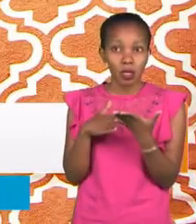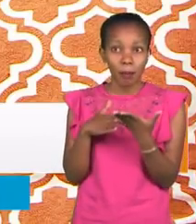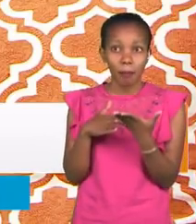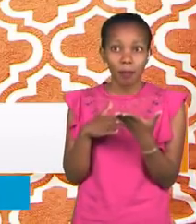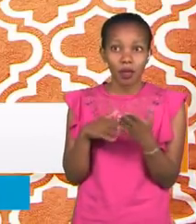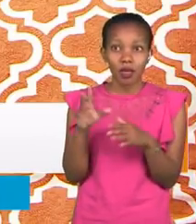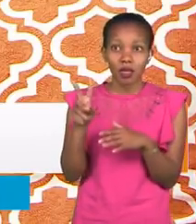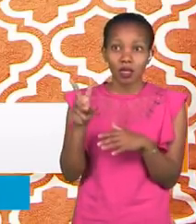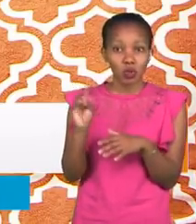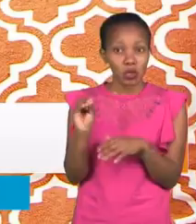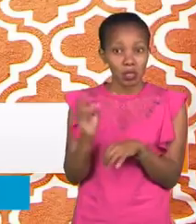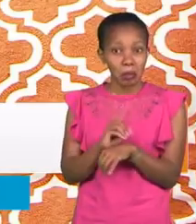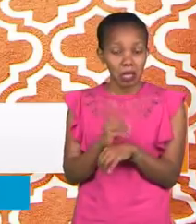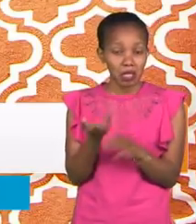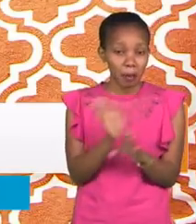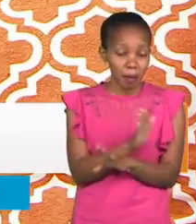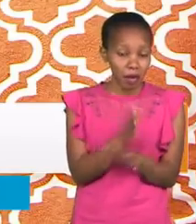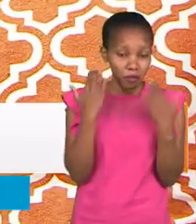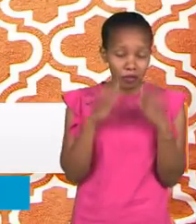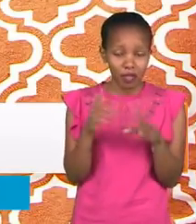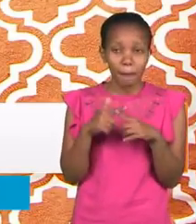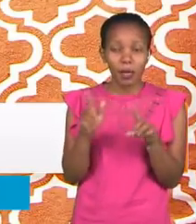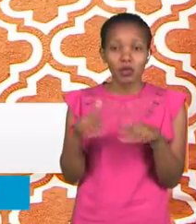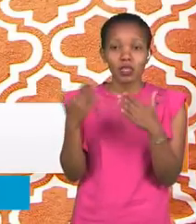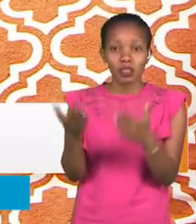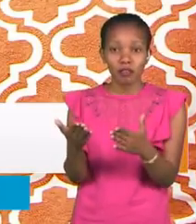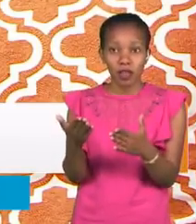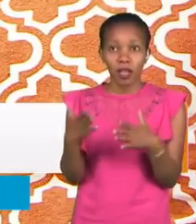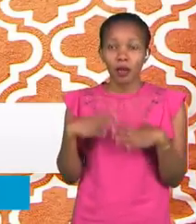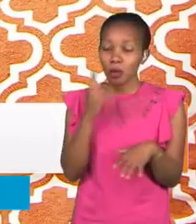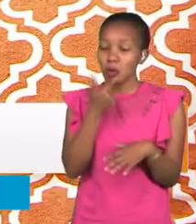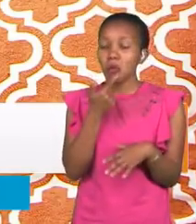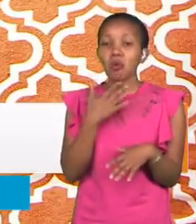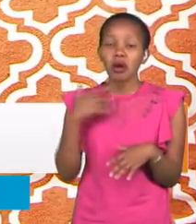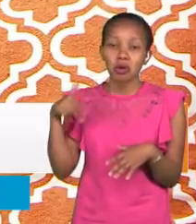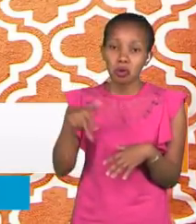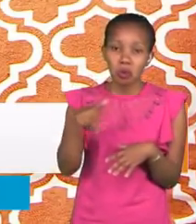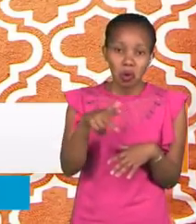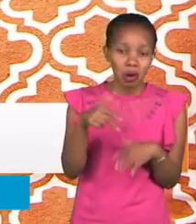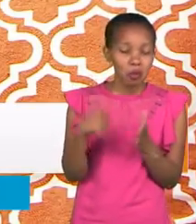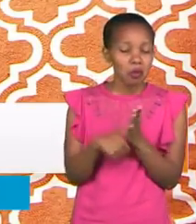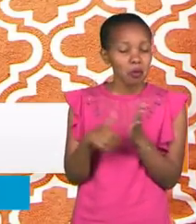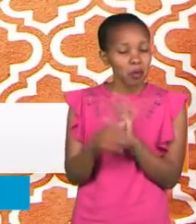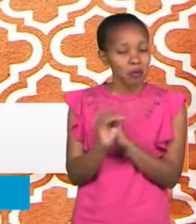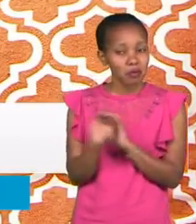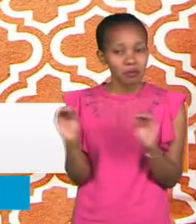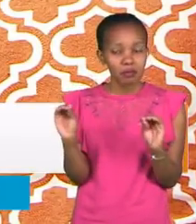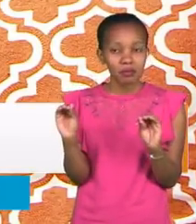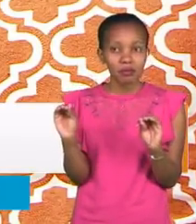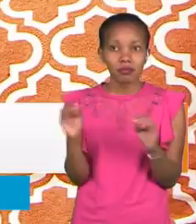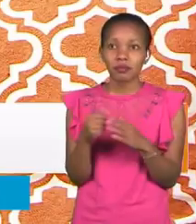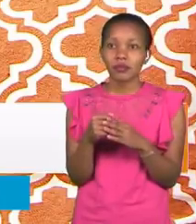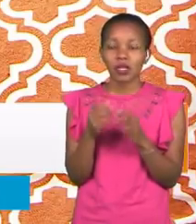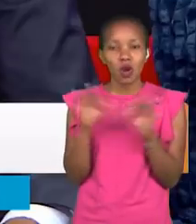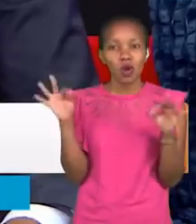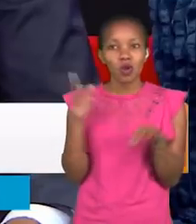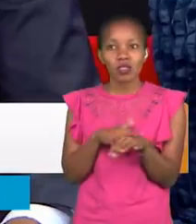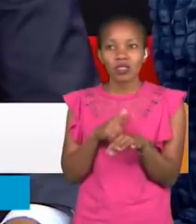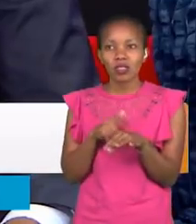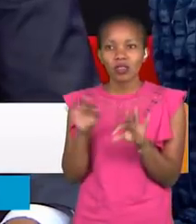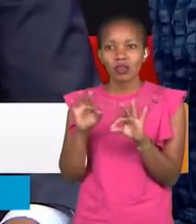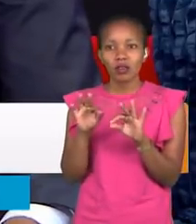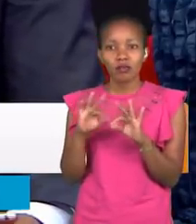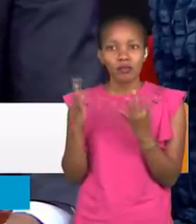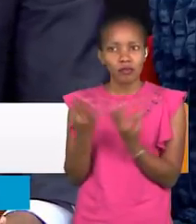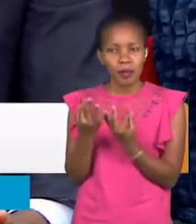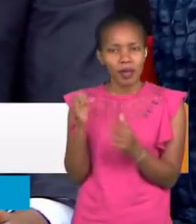20 minutes, wow. they're back. Wow. But we've nice. Given the ones that want to walk mm-hmm. Or stroll mm-hmm. A longer time. You have family run, is it? Yes,